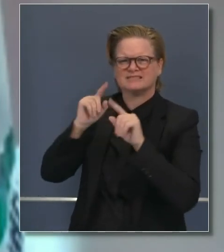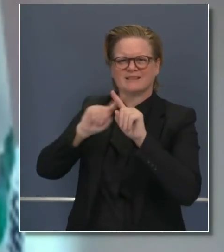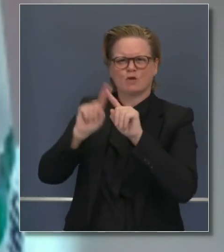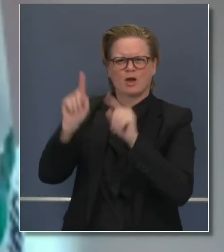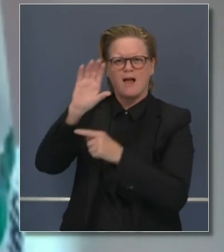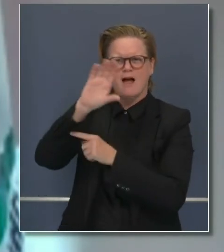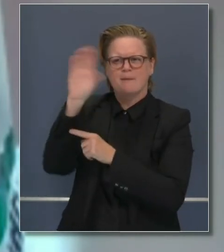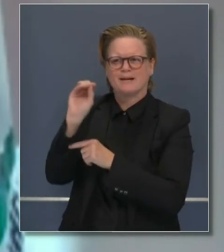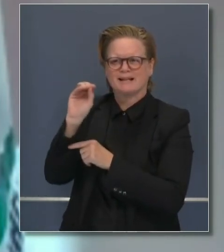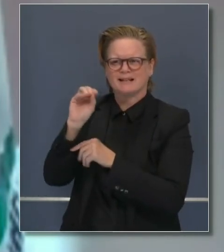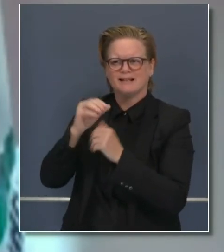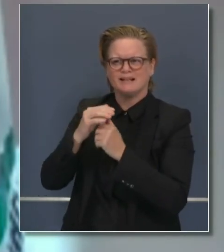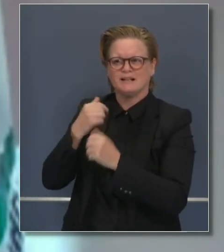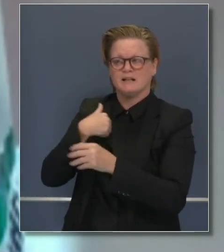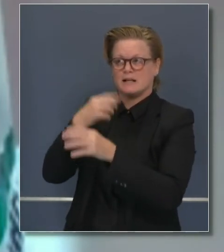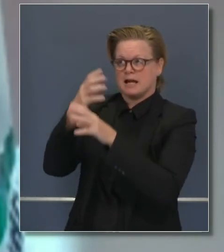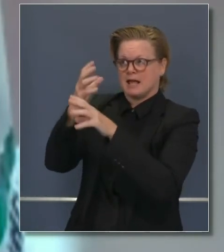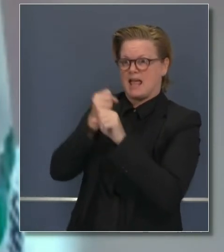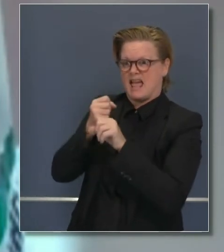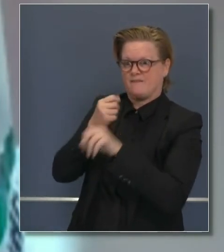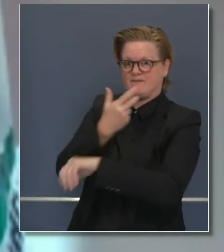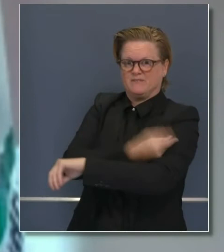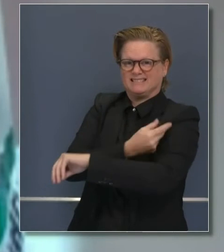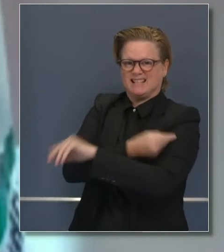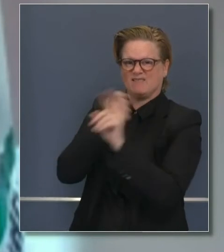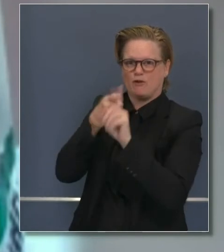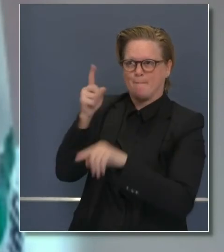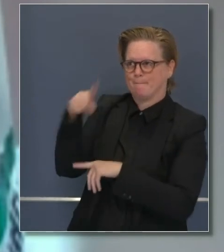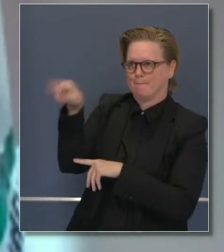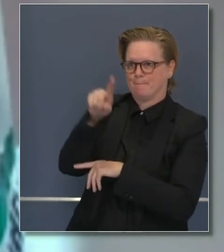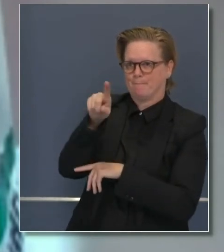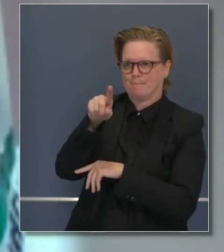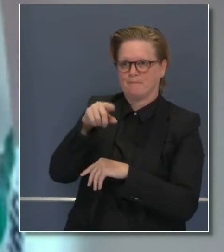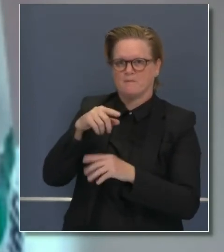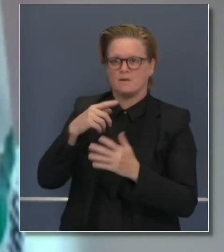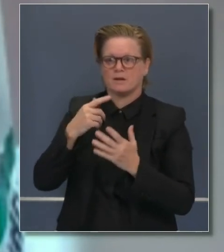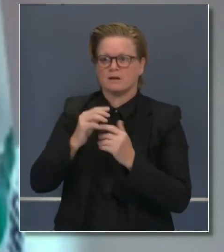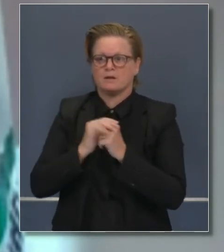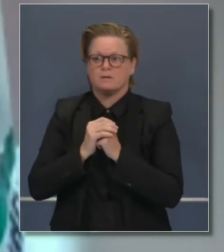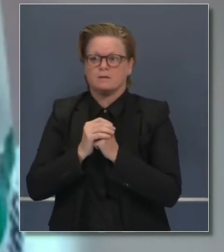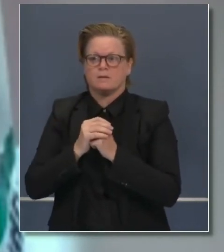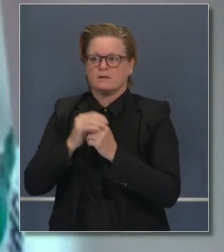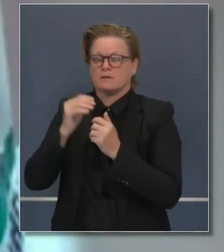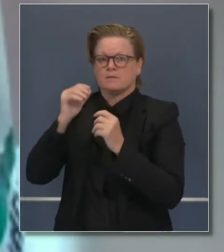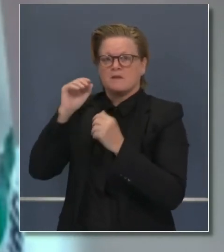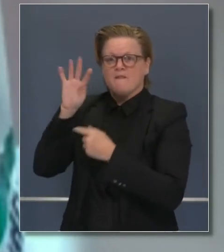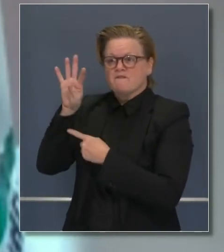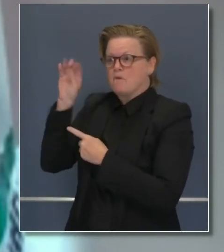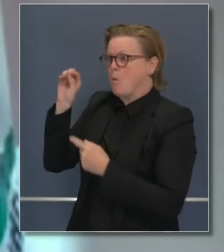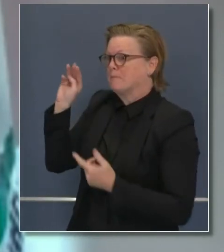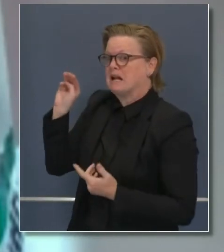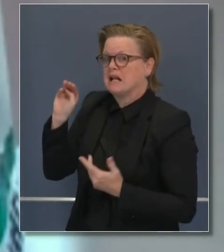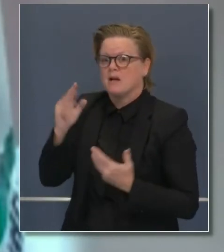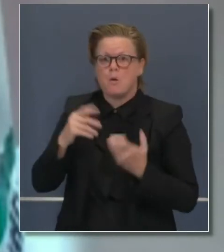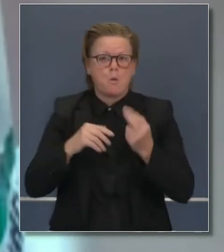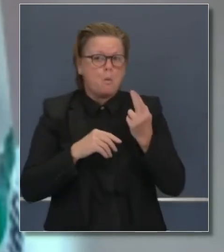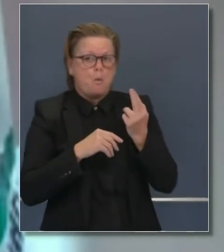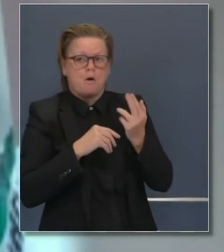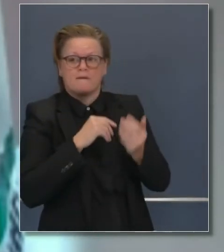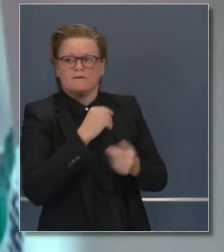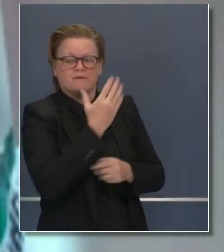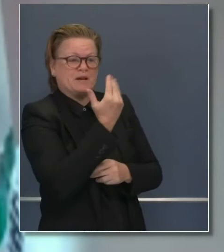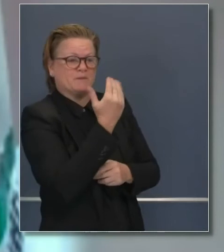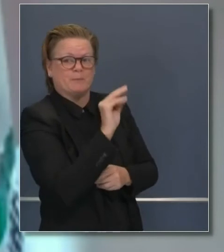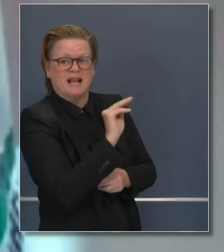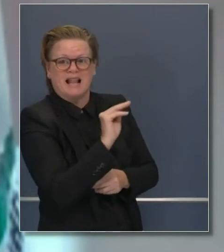it's 40 million doses by the end of the year or 25 and 15 more come early in January. We're not exactly sure, but we're